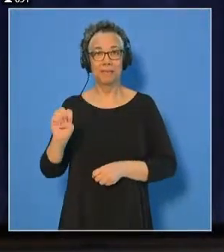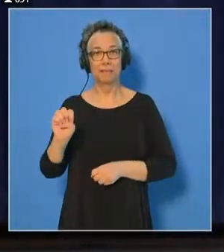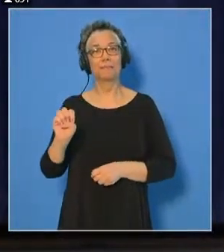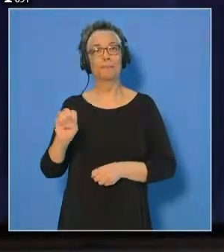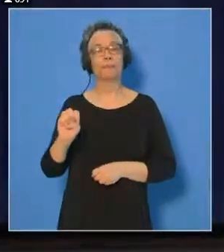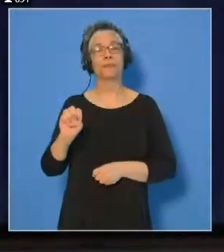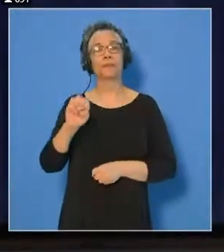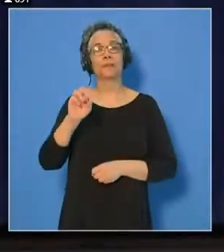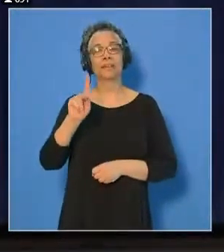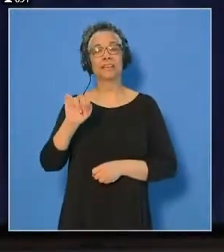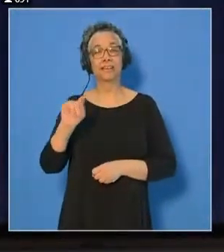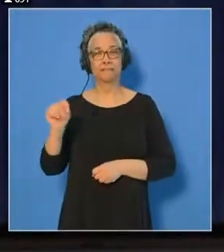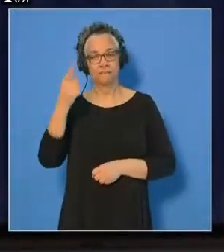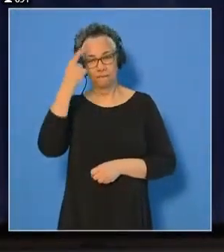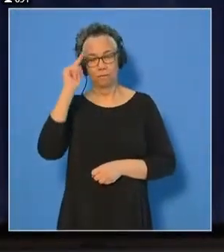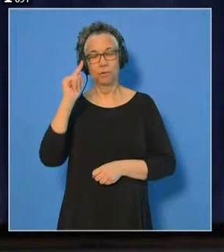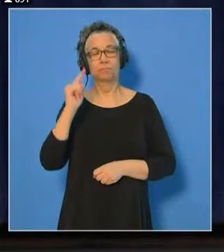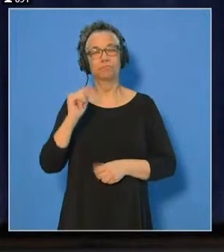for corrections